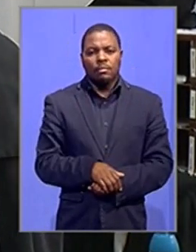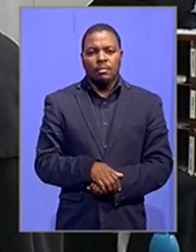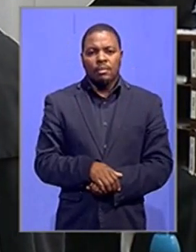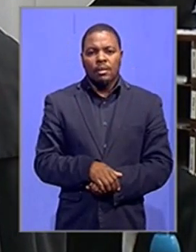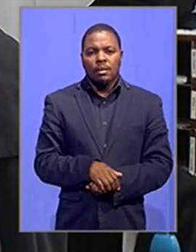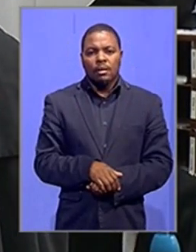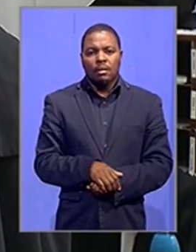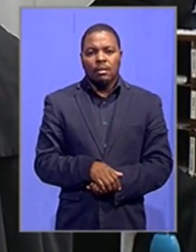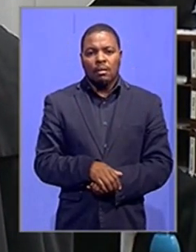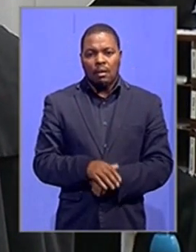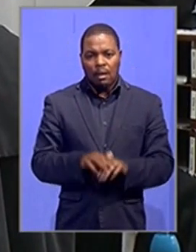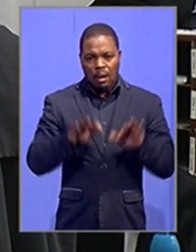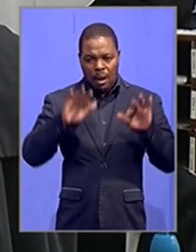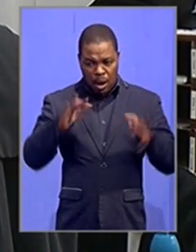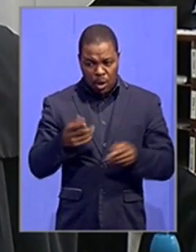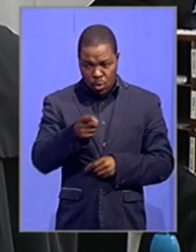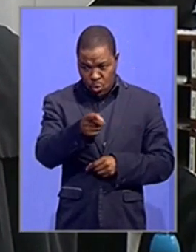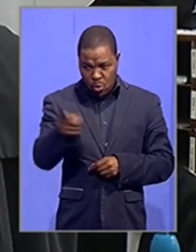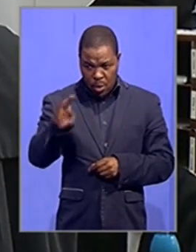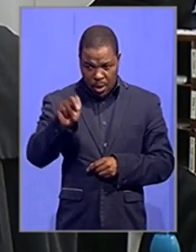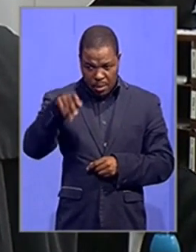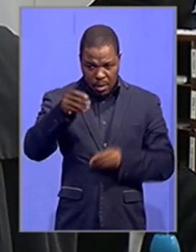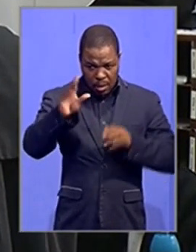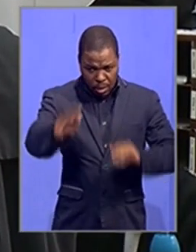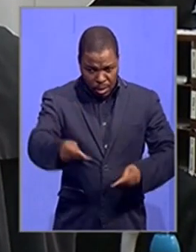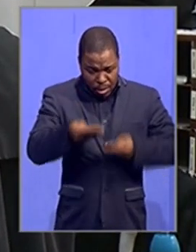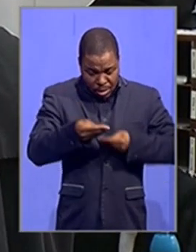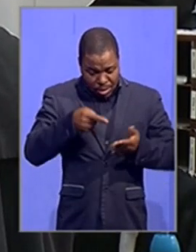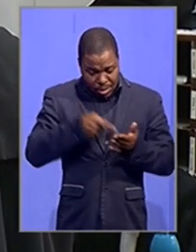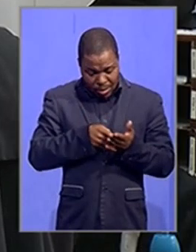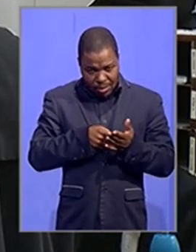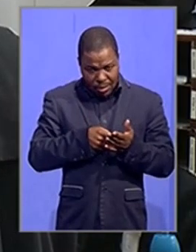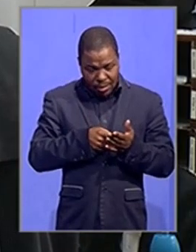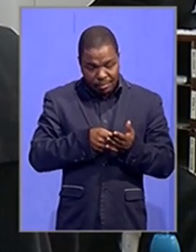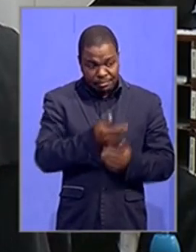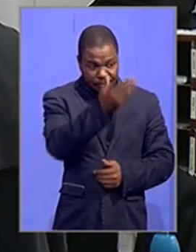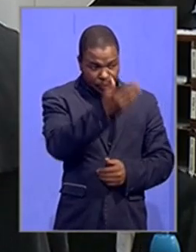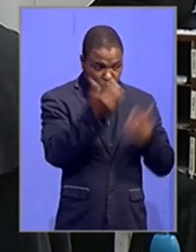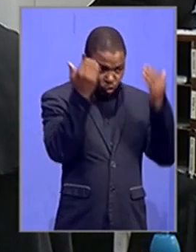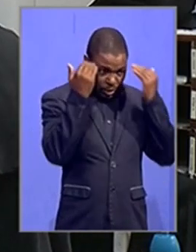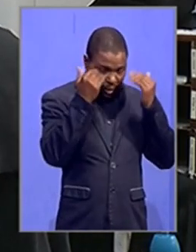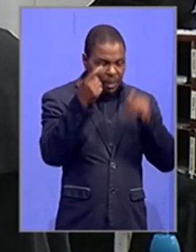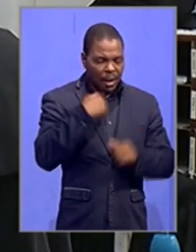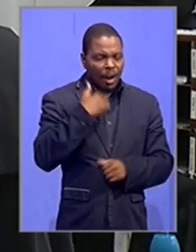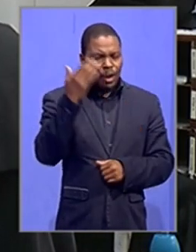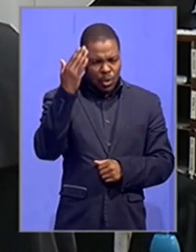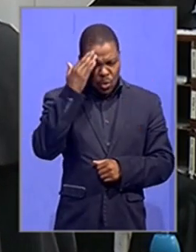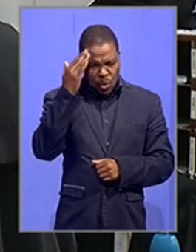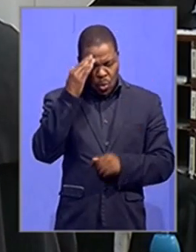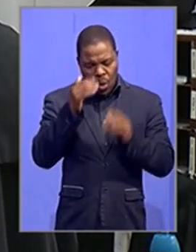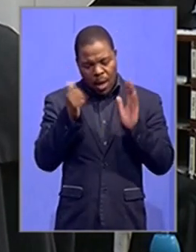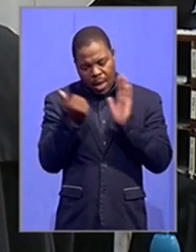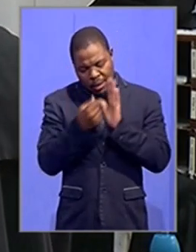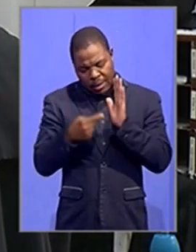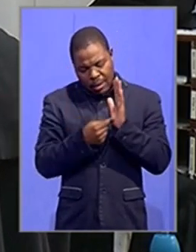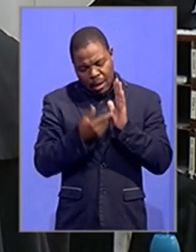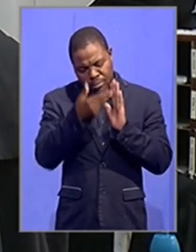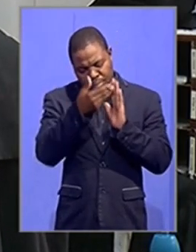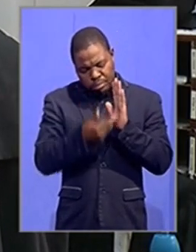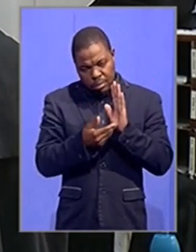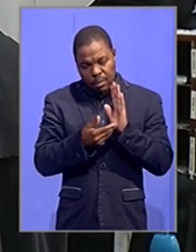The manner in which it is being presented, Your Worship, I do know the provisions of the Act is something that we want